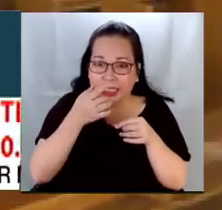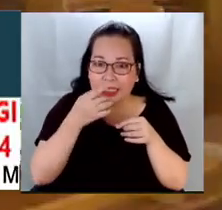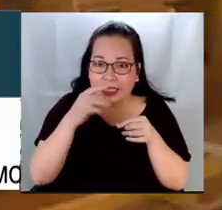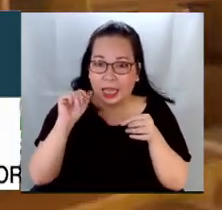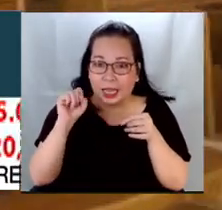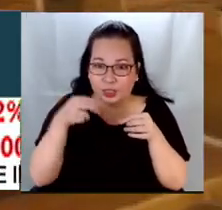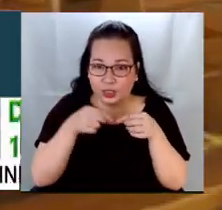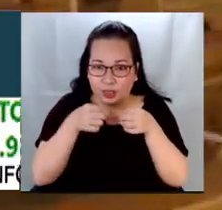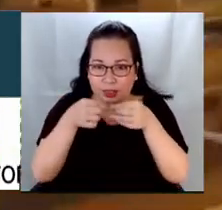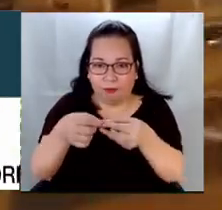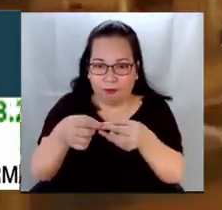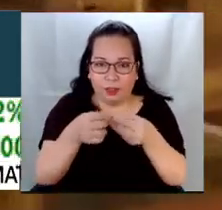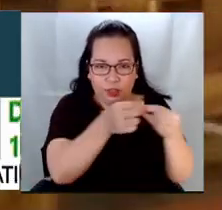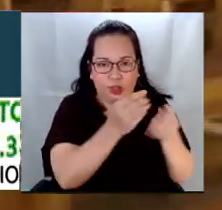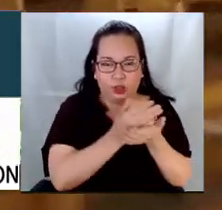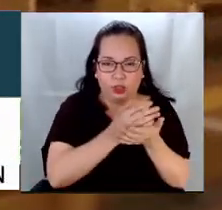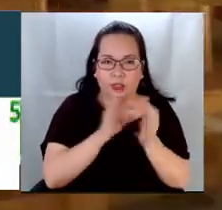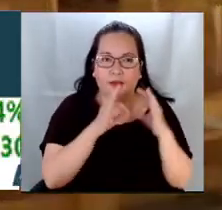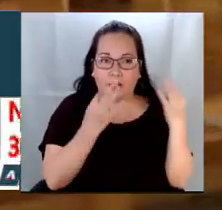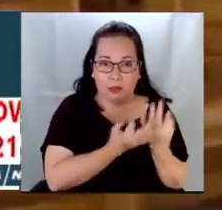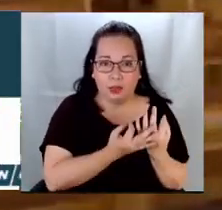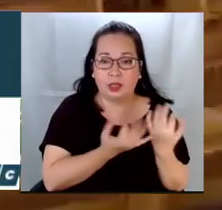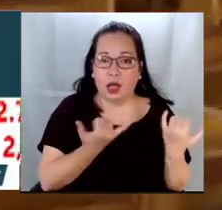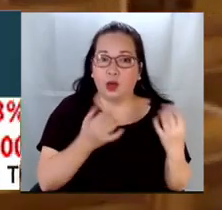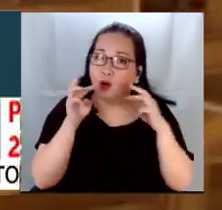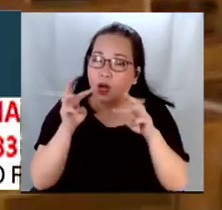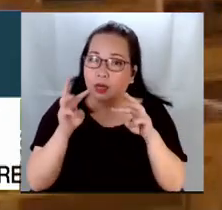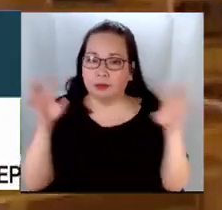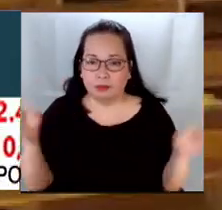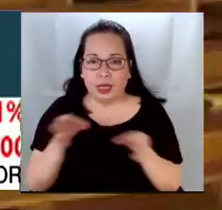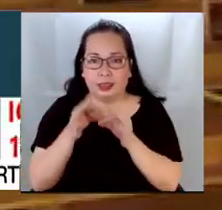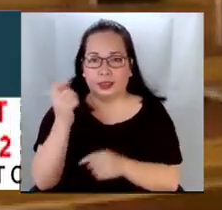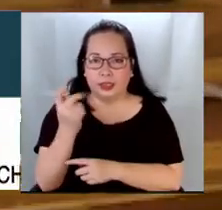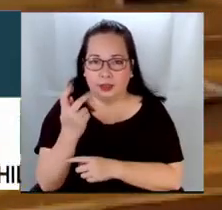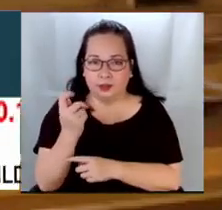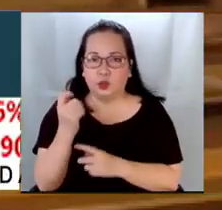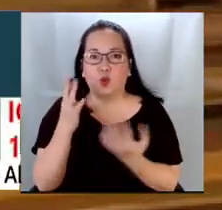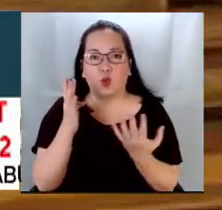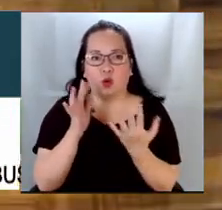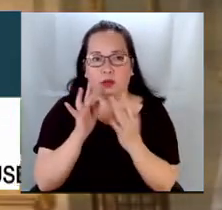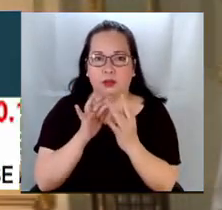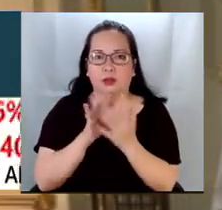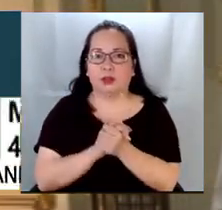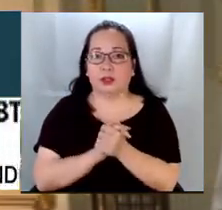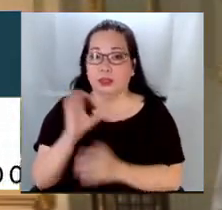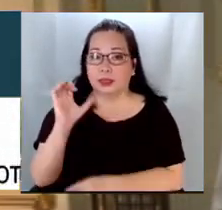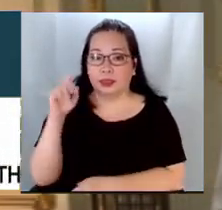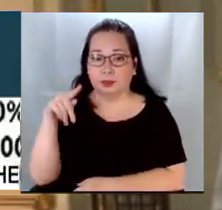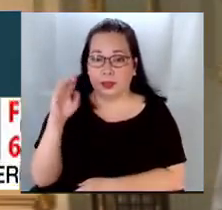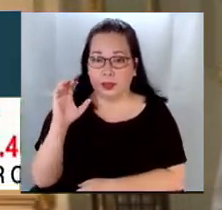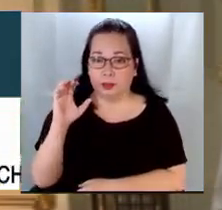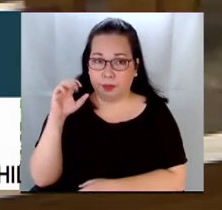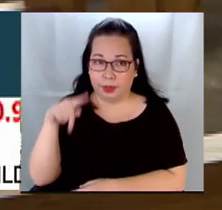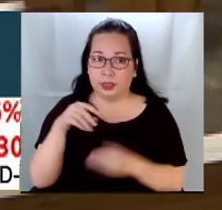families. Others can just hear Mass on TV and via online channels. The CBCP will provide a guide for prayer and for the